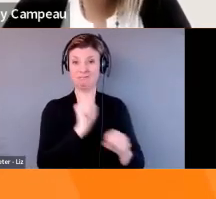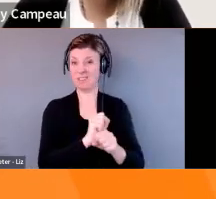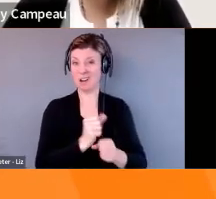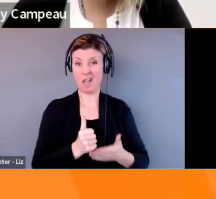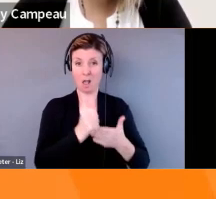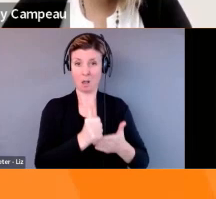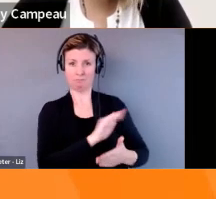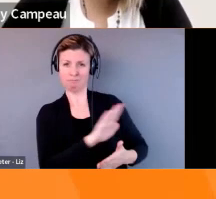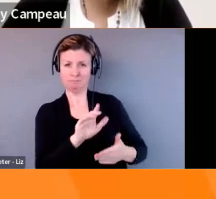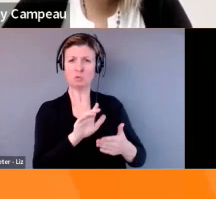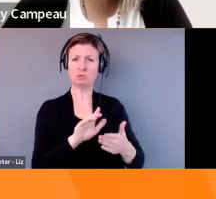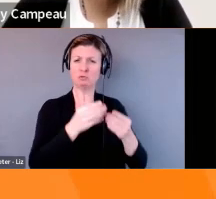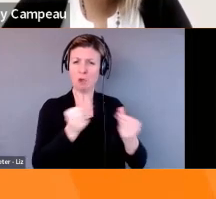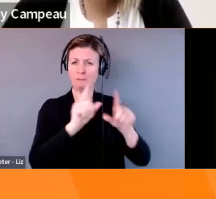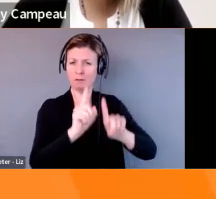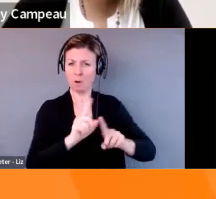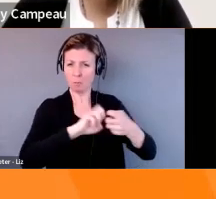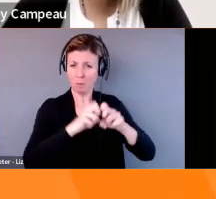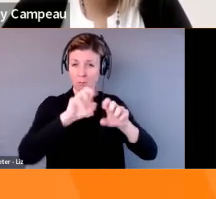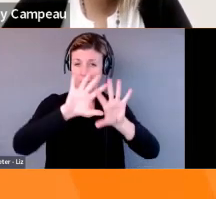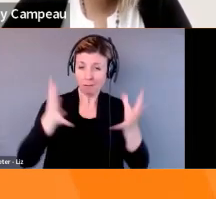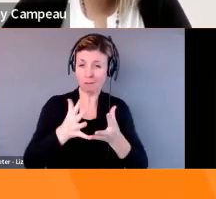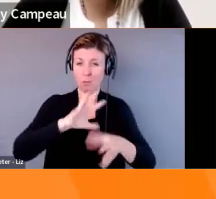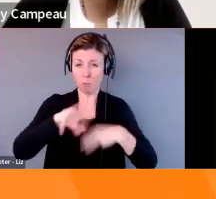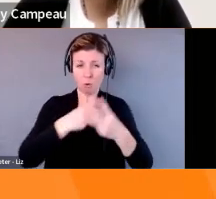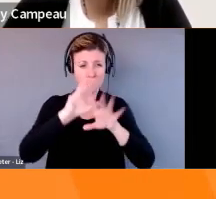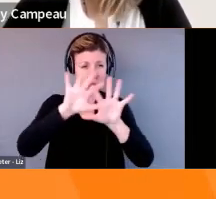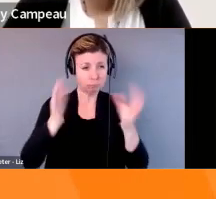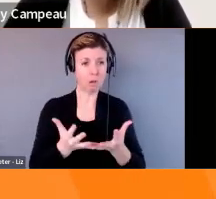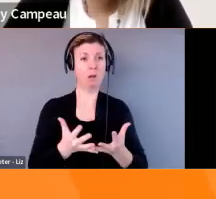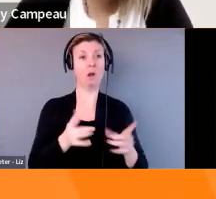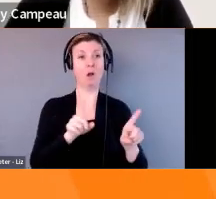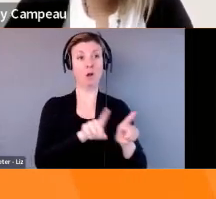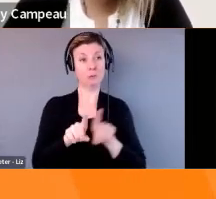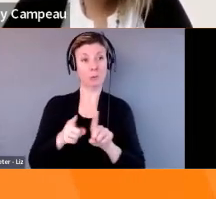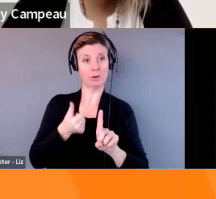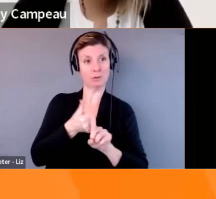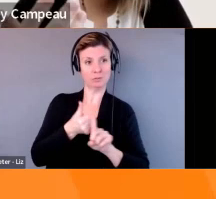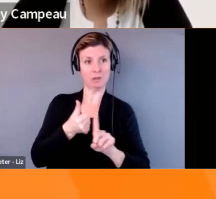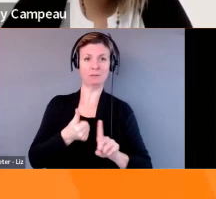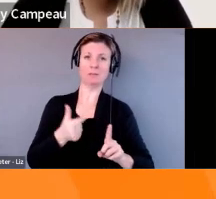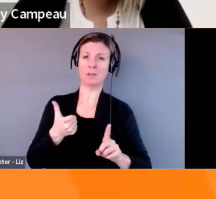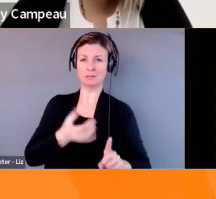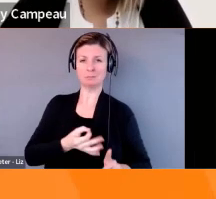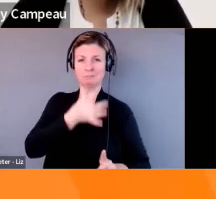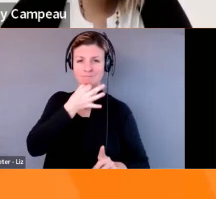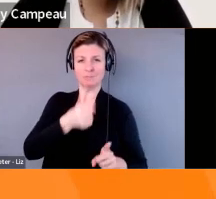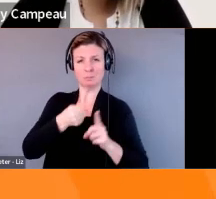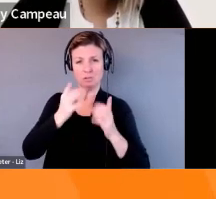success. He is also a mentor and an industry specialist here at Innovation Guelph, as well as at other innovation centers